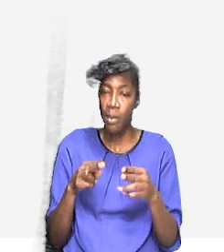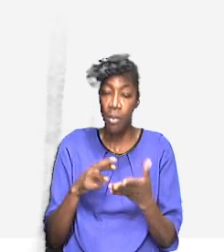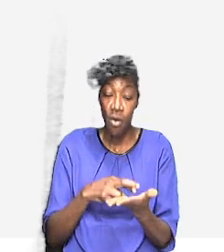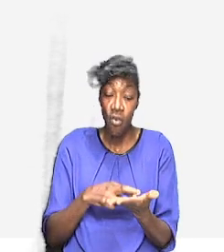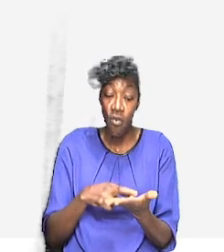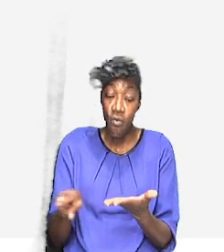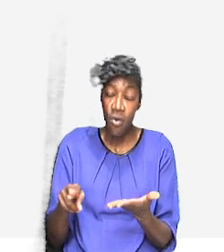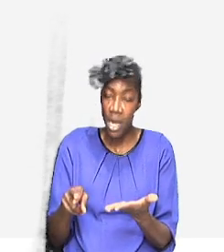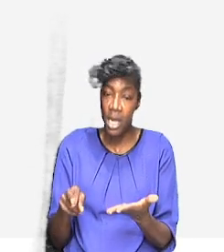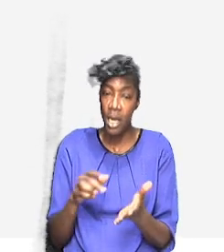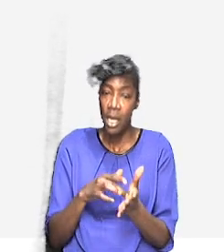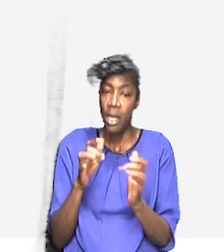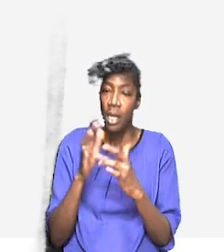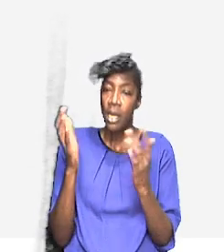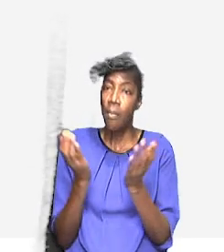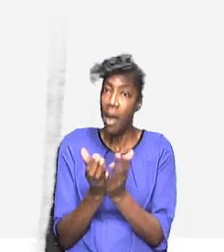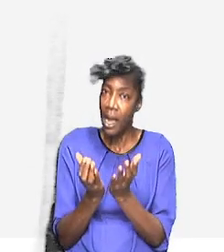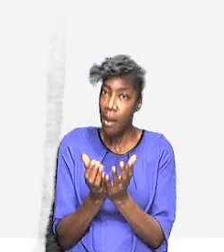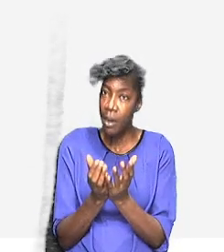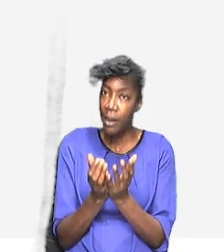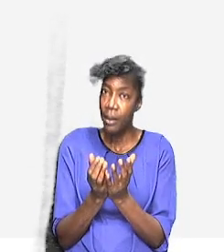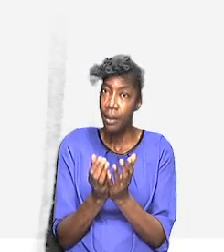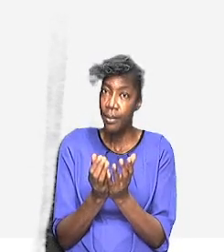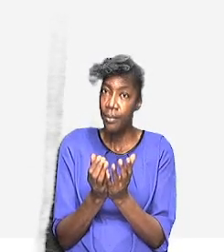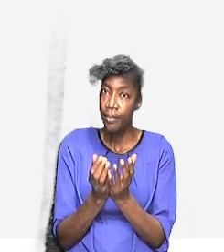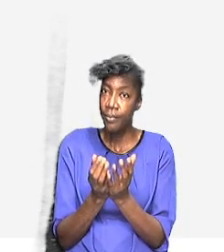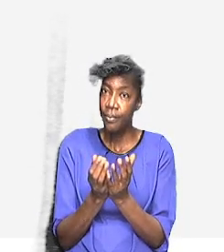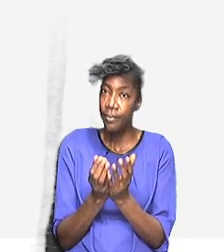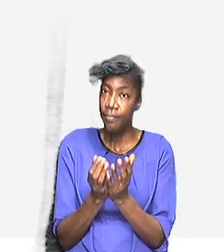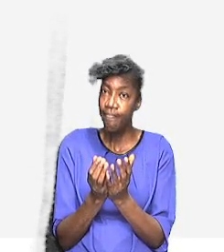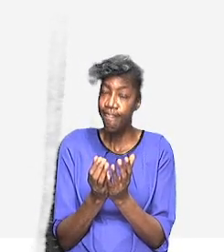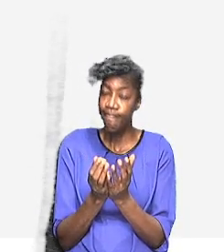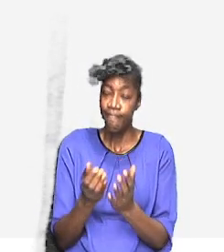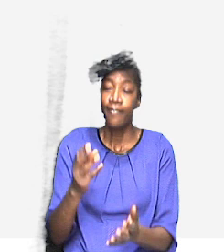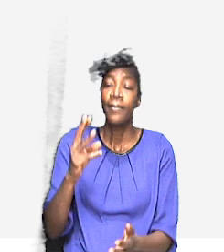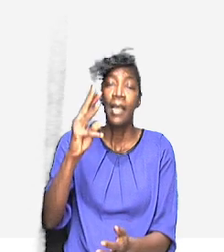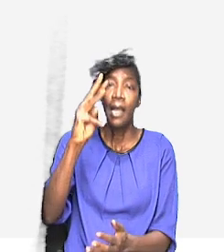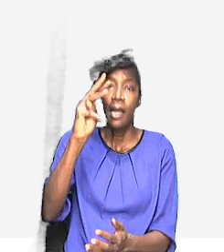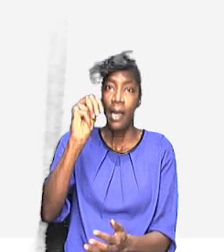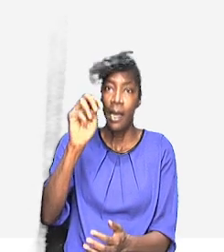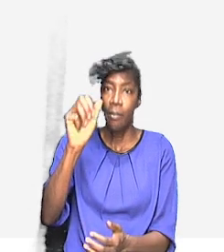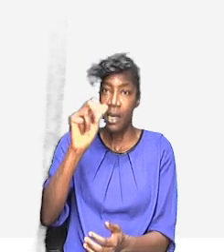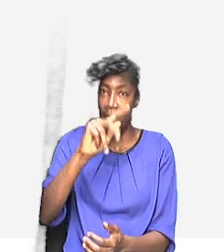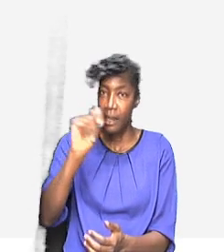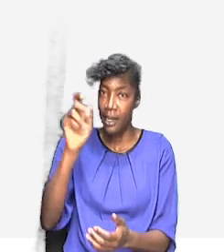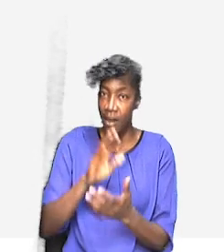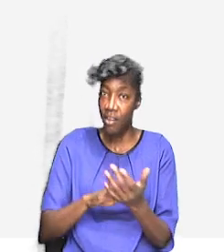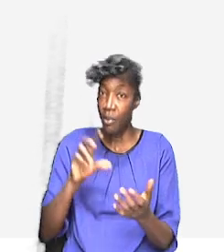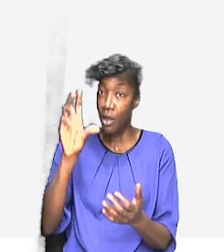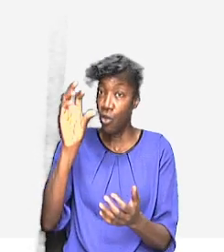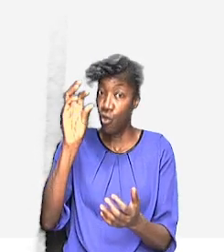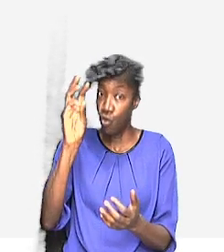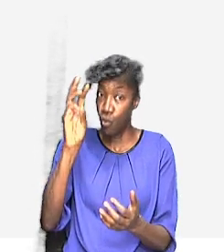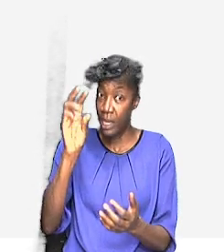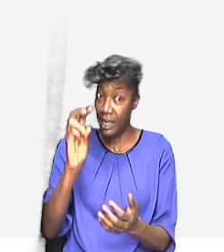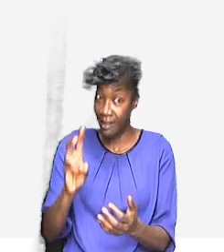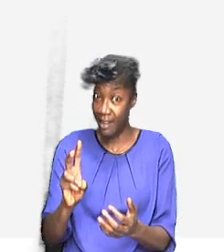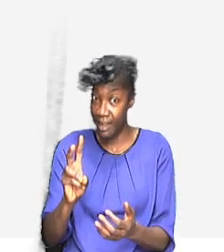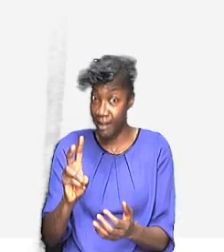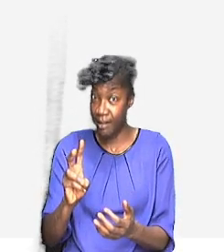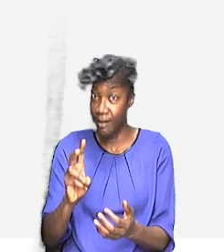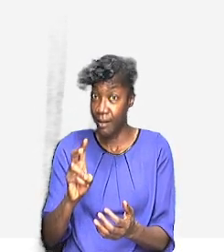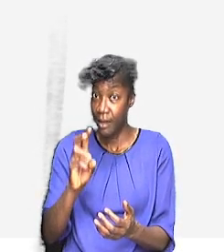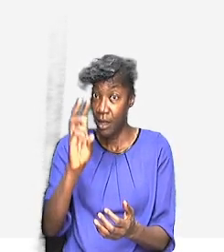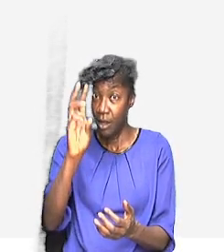in Matthew chapter 26 from verse 6 to 13, Mark chapter 14 verse 3 to 9, and St. John chapter 12 verse 2 to